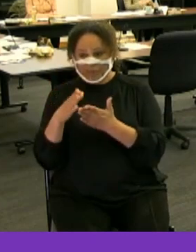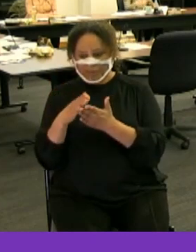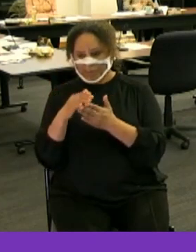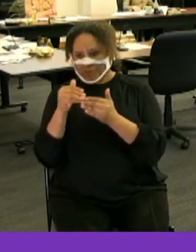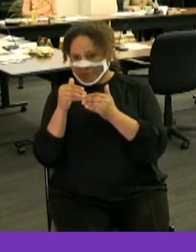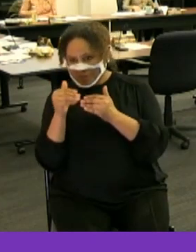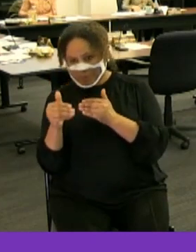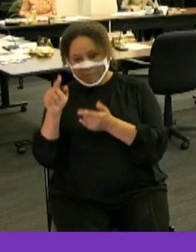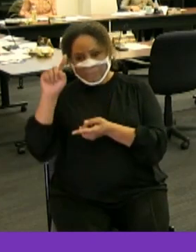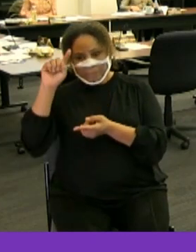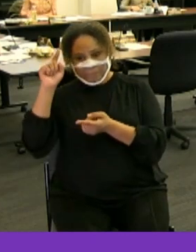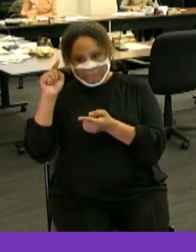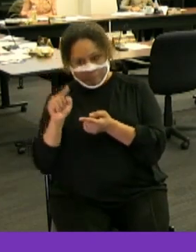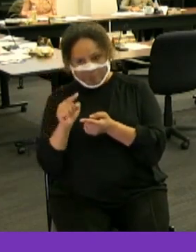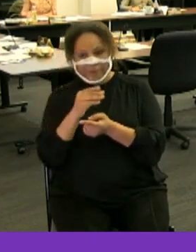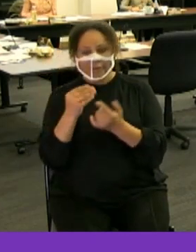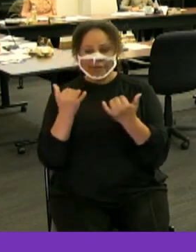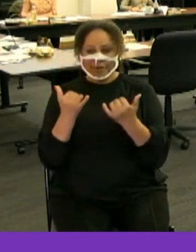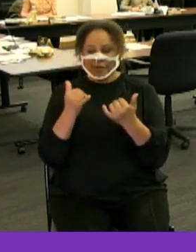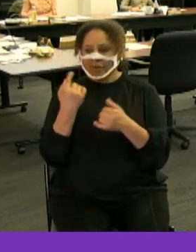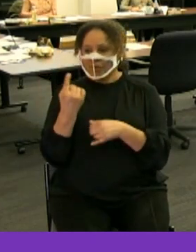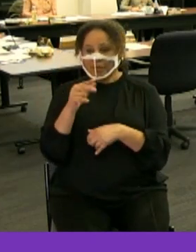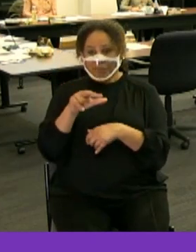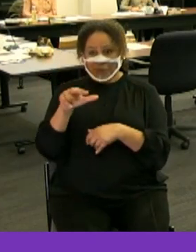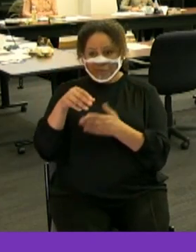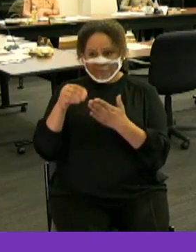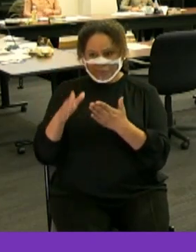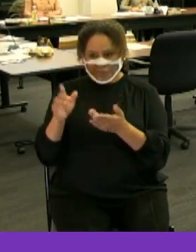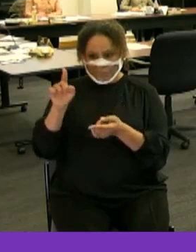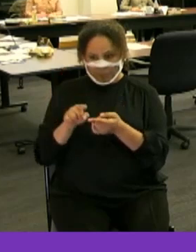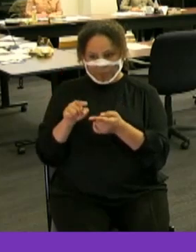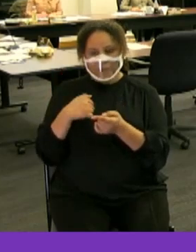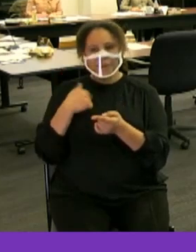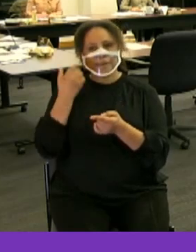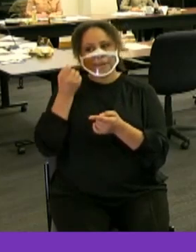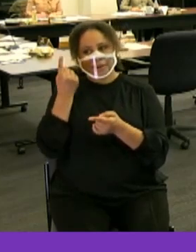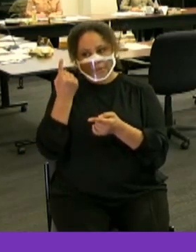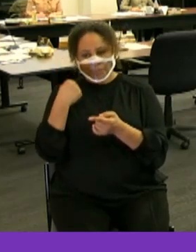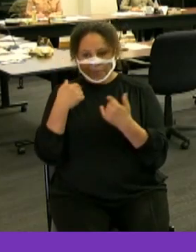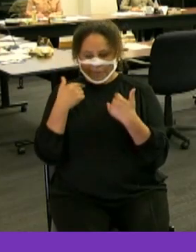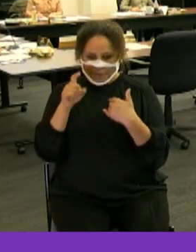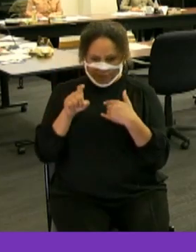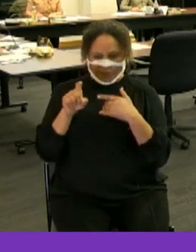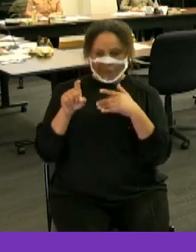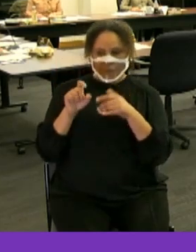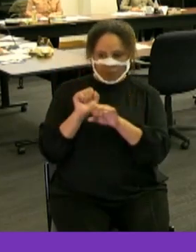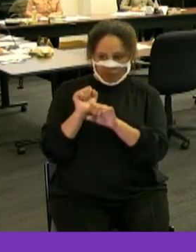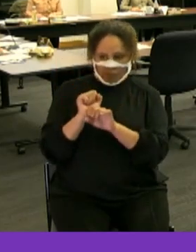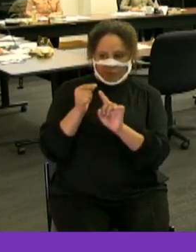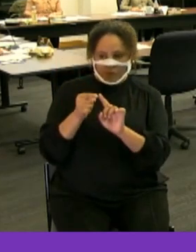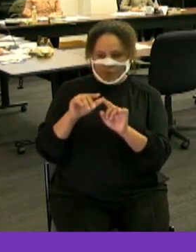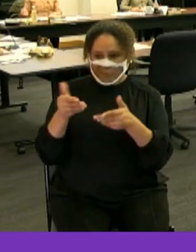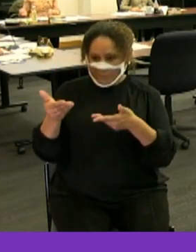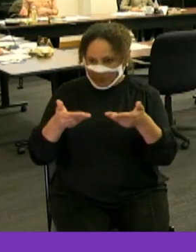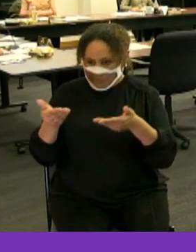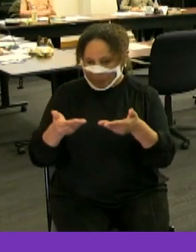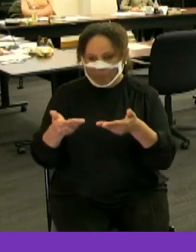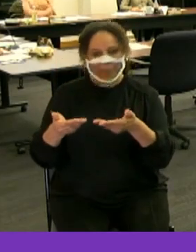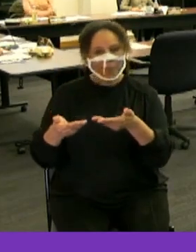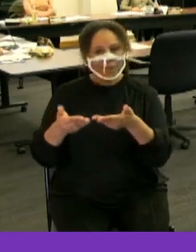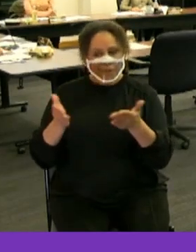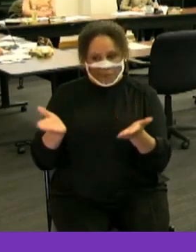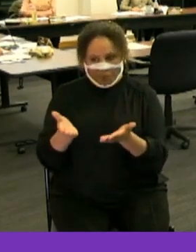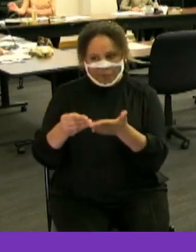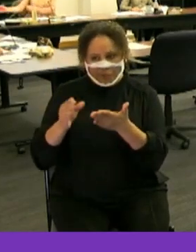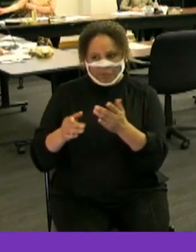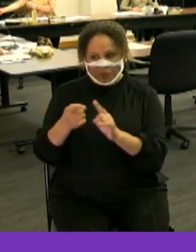dwindling down. And right now we're only at 33, and I get it. We have work to do when it comes to enrollment. And I think we should keep